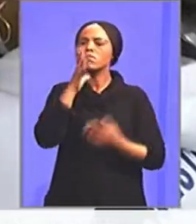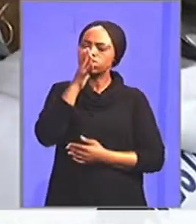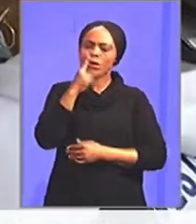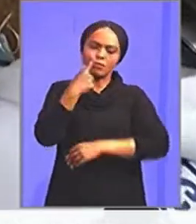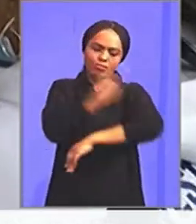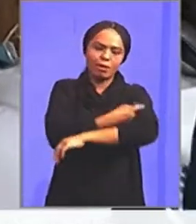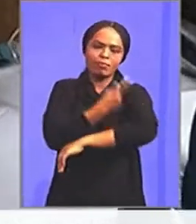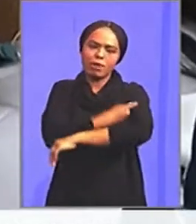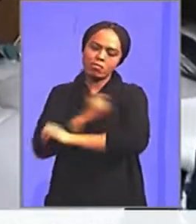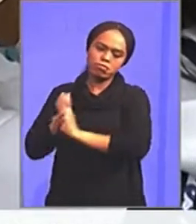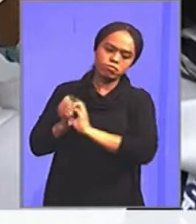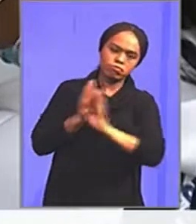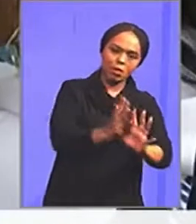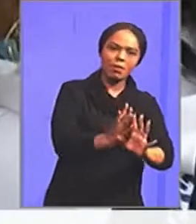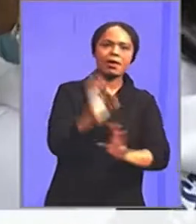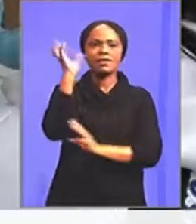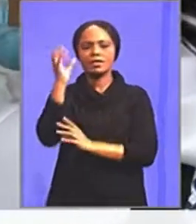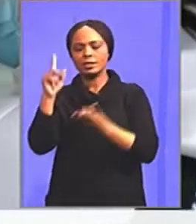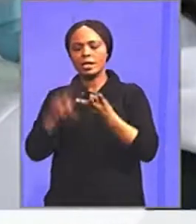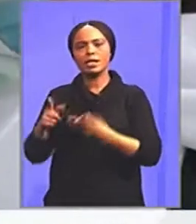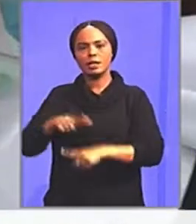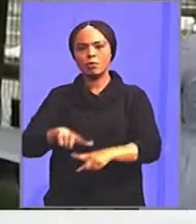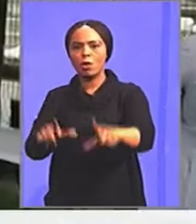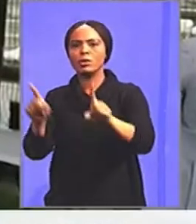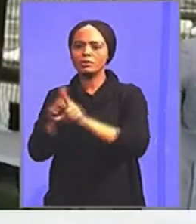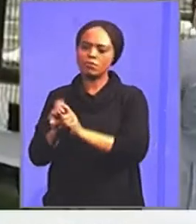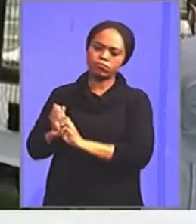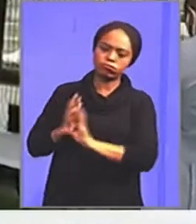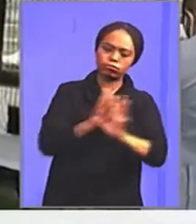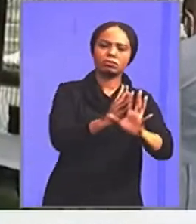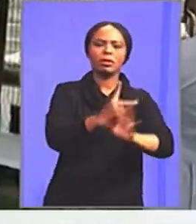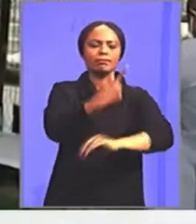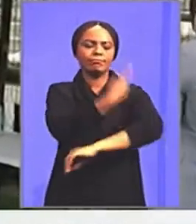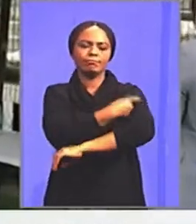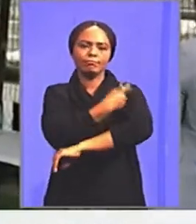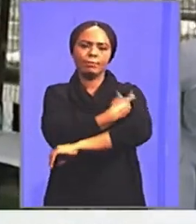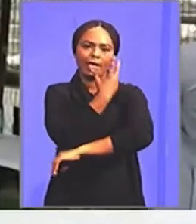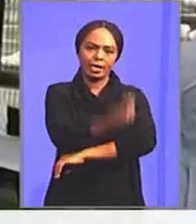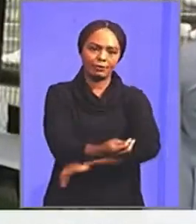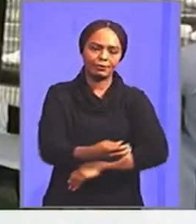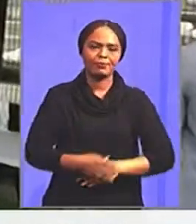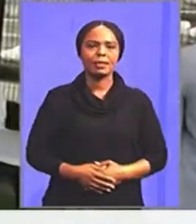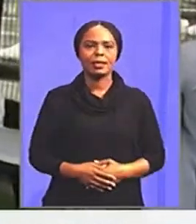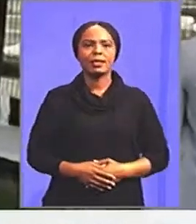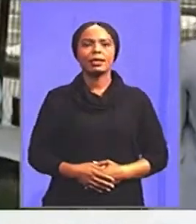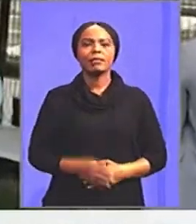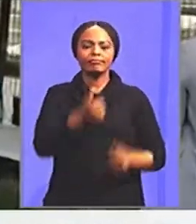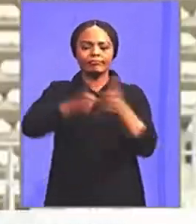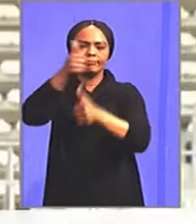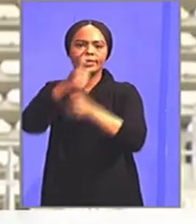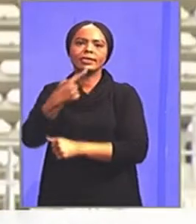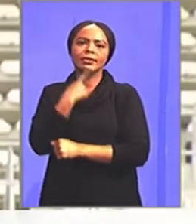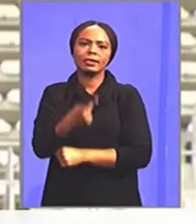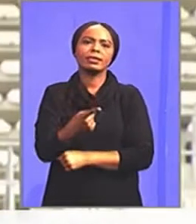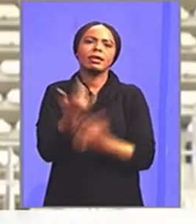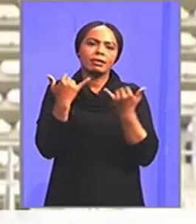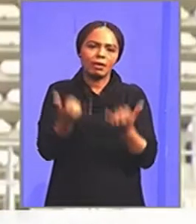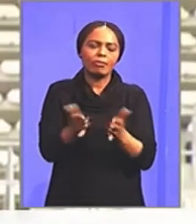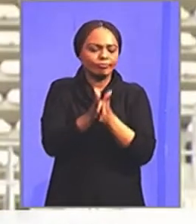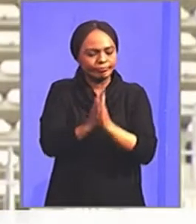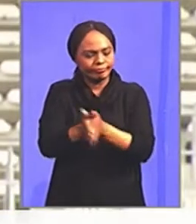go a latela Free State le Limpopo. Bahlankedi ba dirile boipiletšo bja gore batho ba entiwe ka bontši. It is in